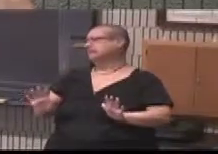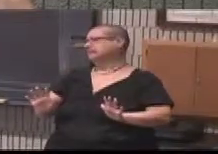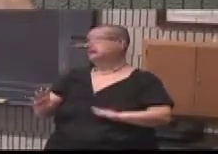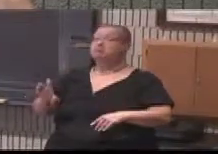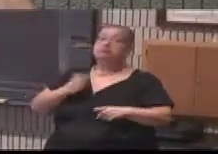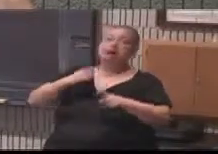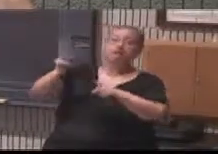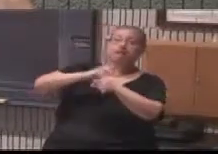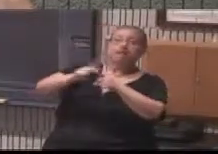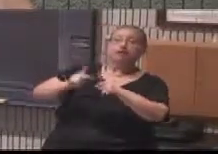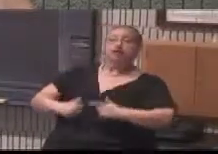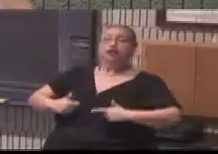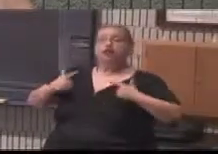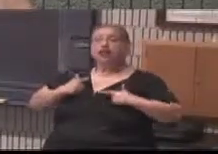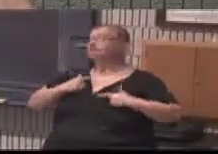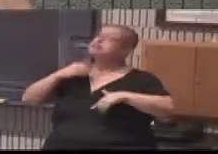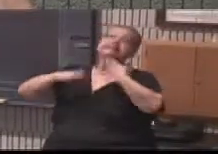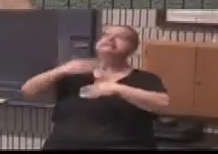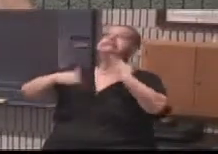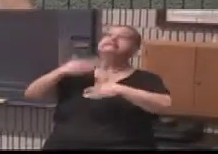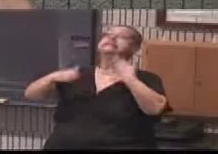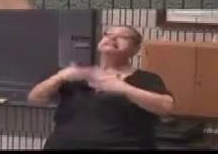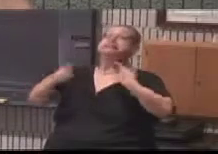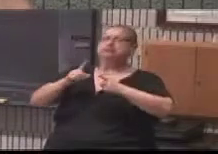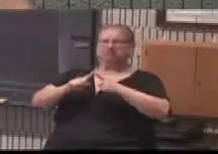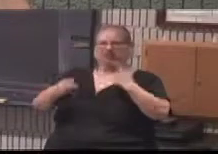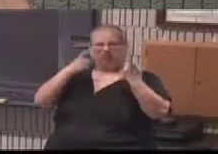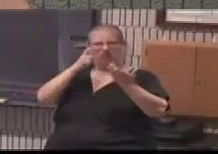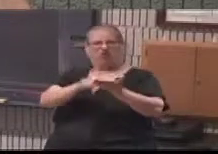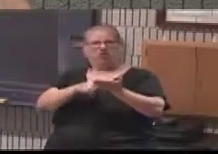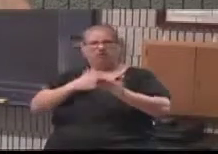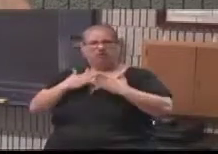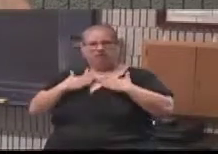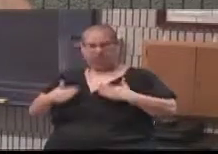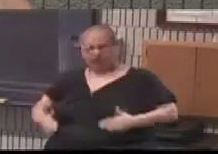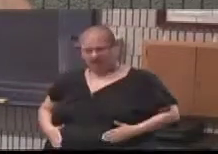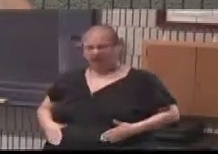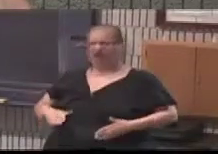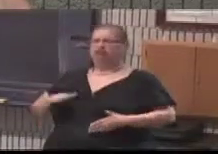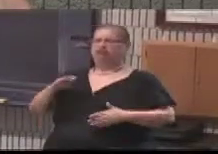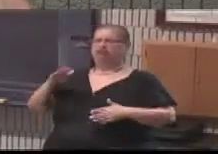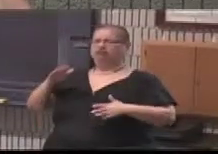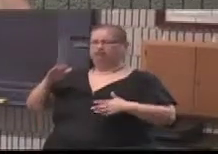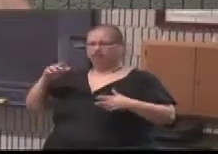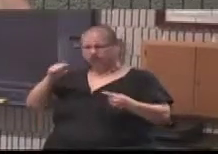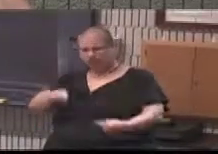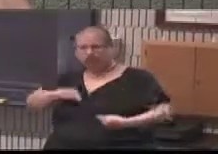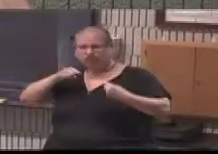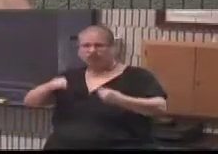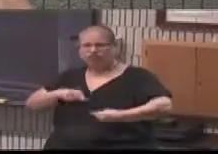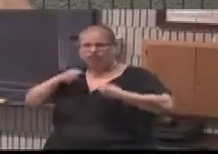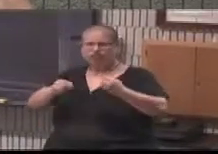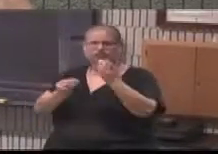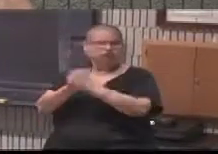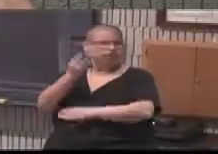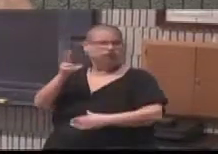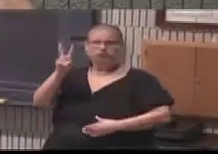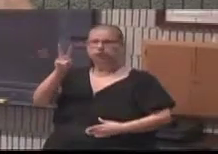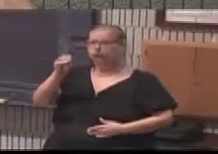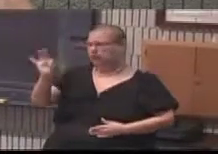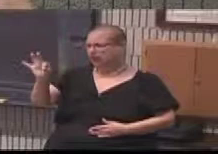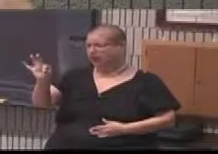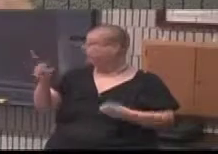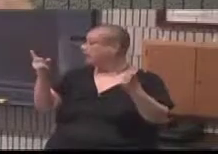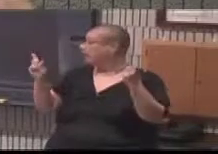was in high gear, I began to struggle physically back in the spring of 2009.